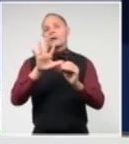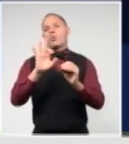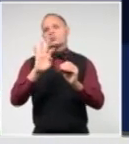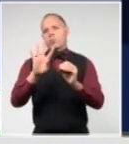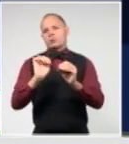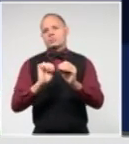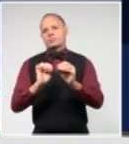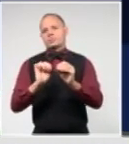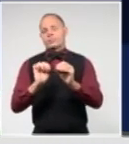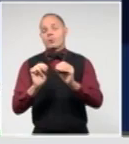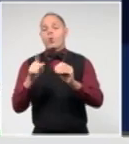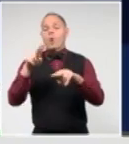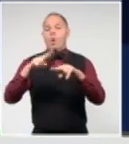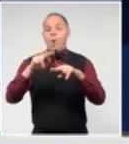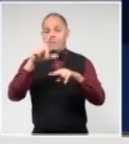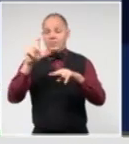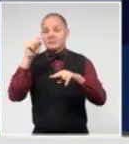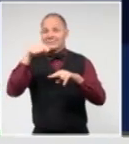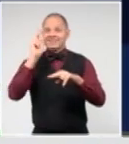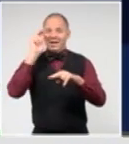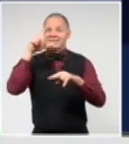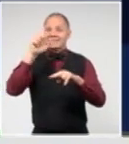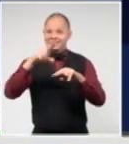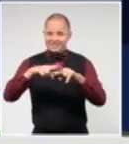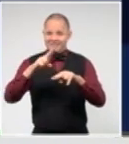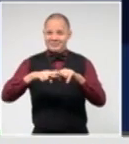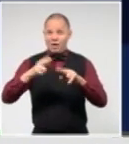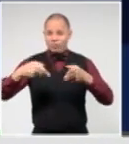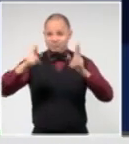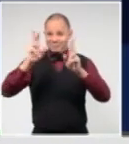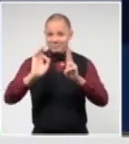584 in the Molecular Immunology Center,